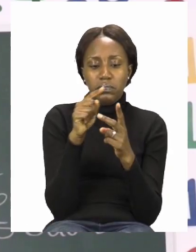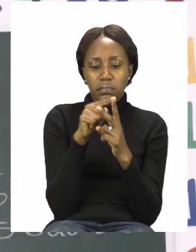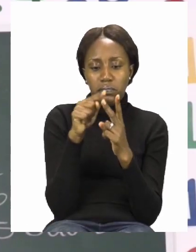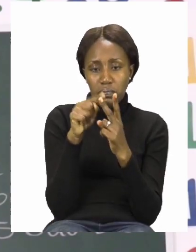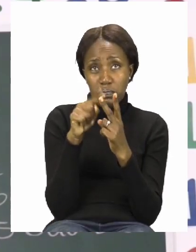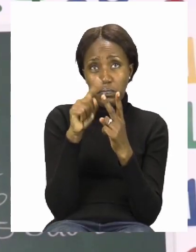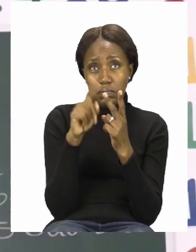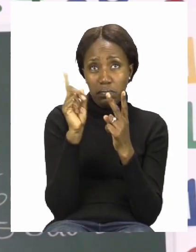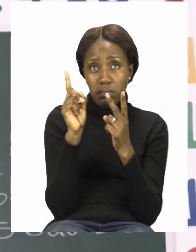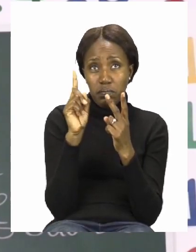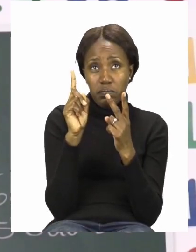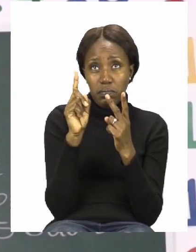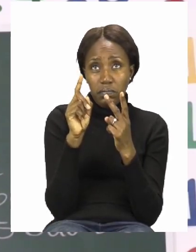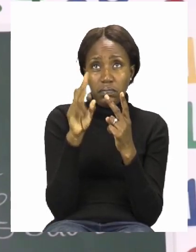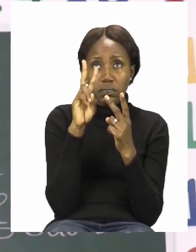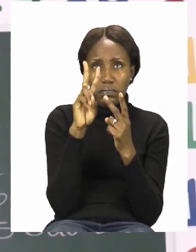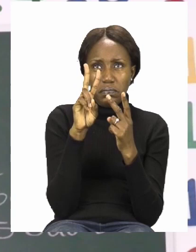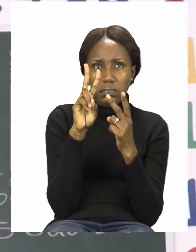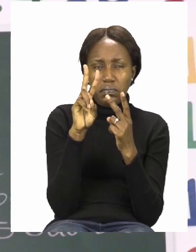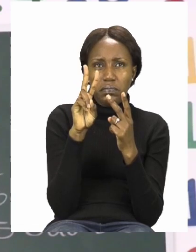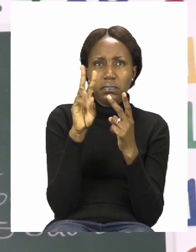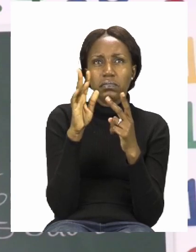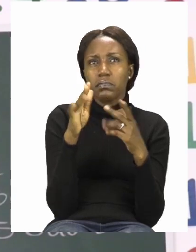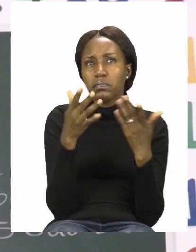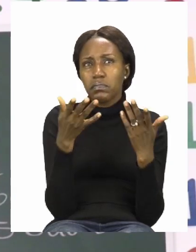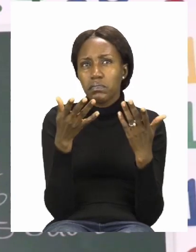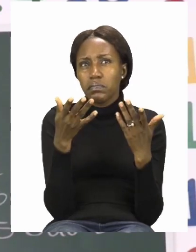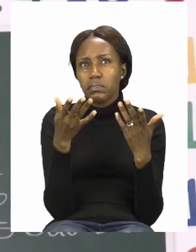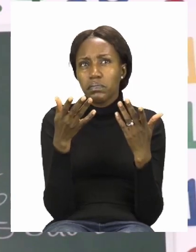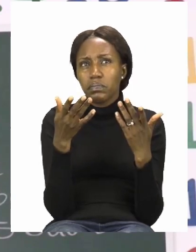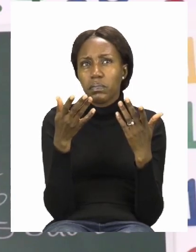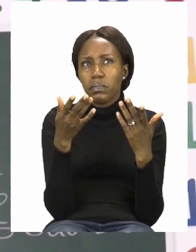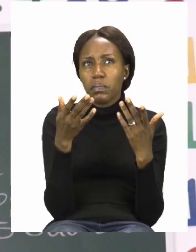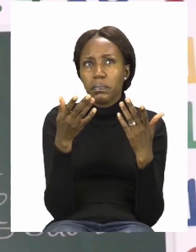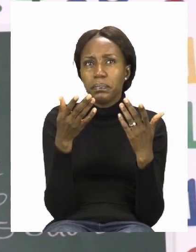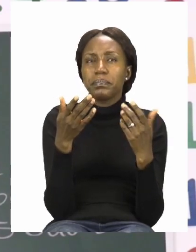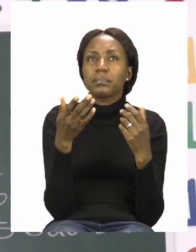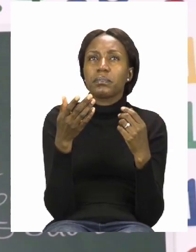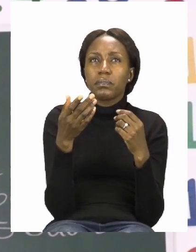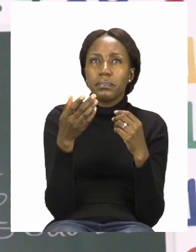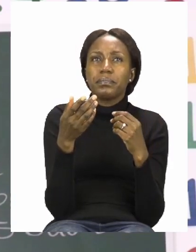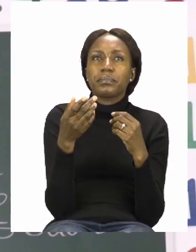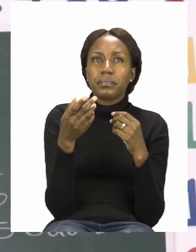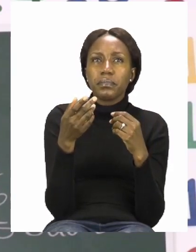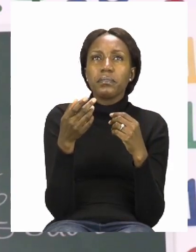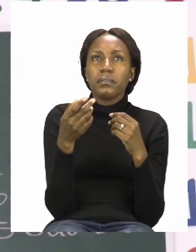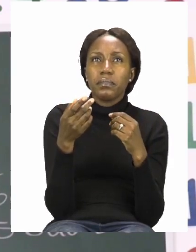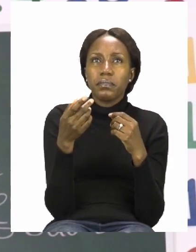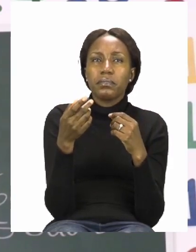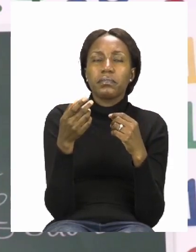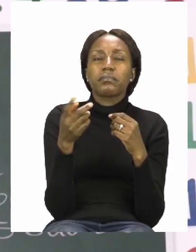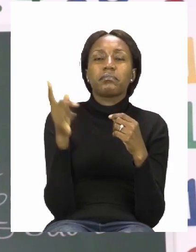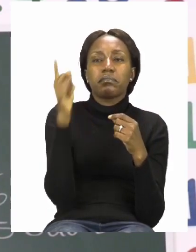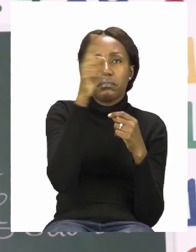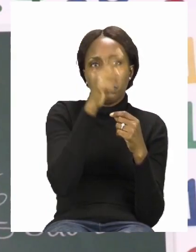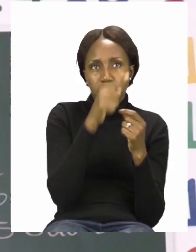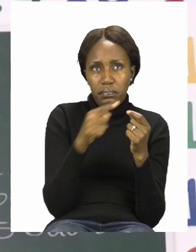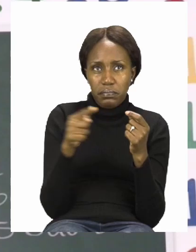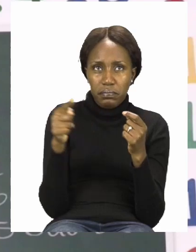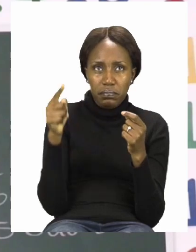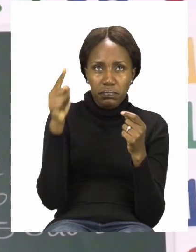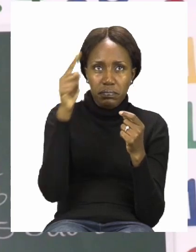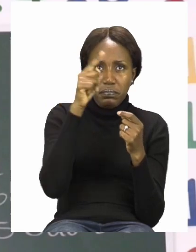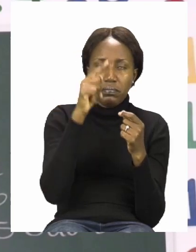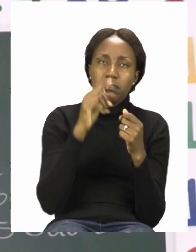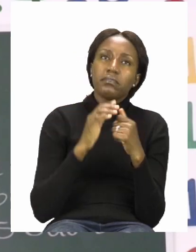digit, number 2. We take a look at our number line and we look at 2. 2